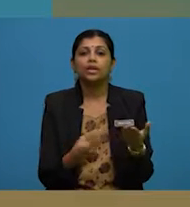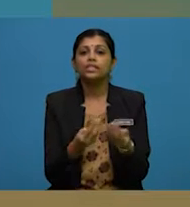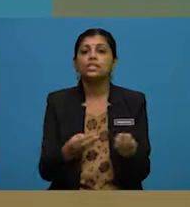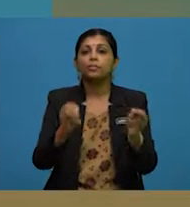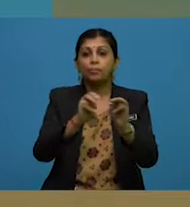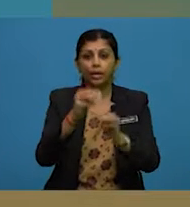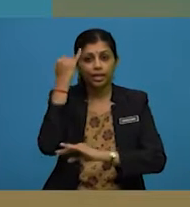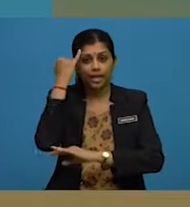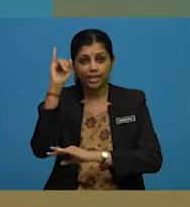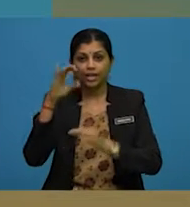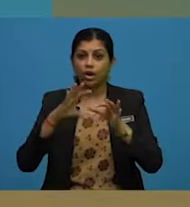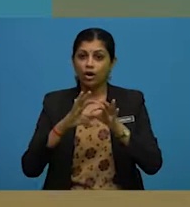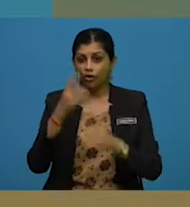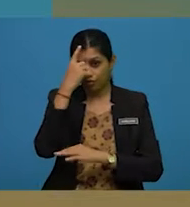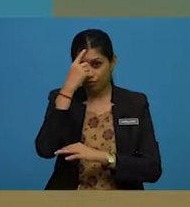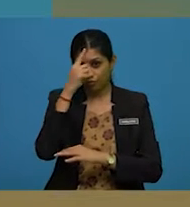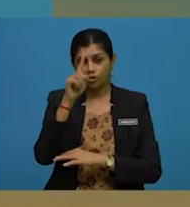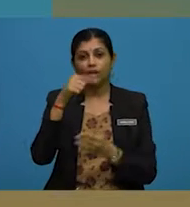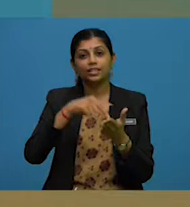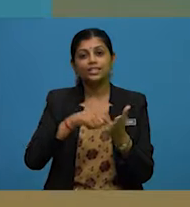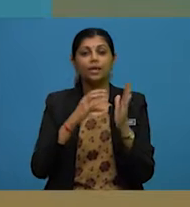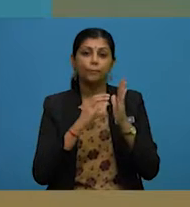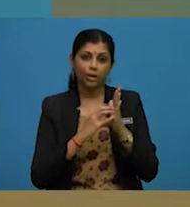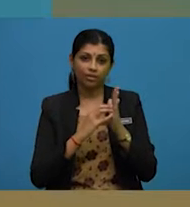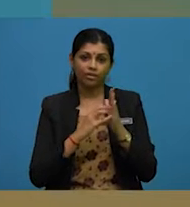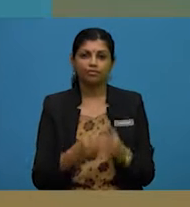What is the main idea of the paragraph?